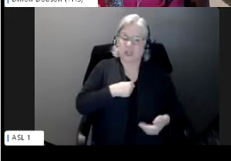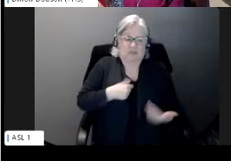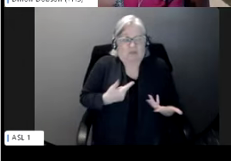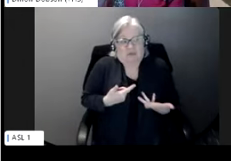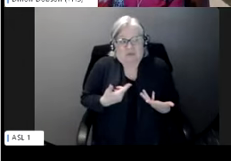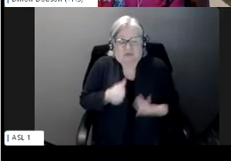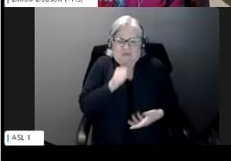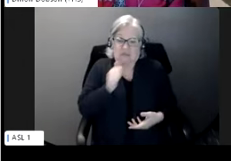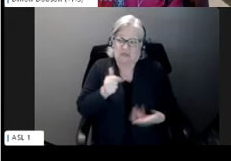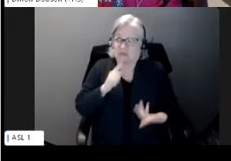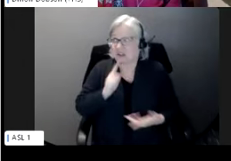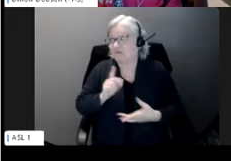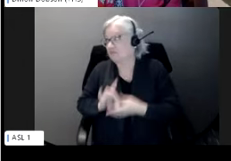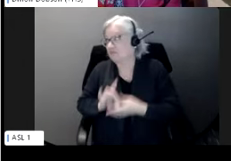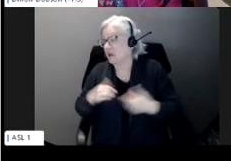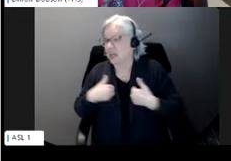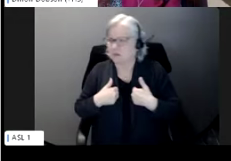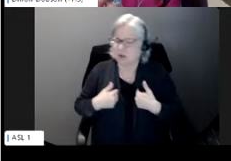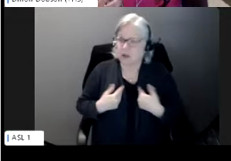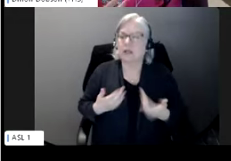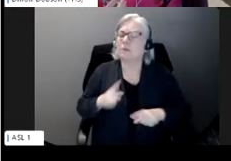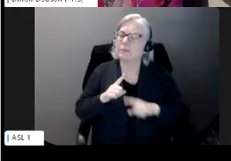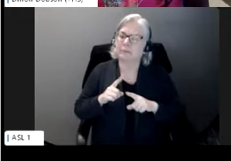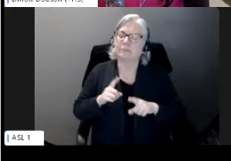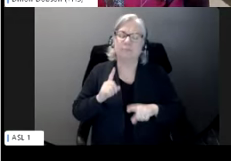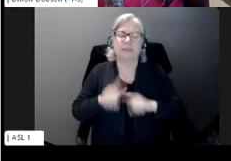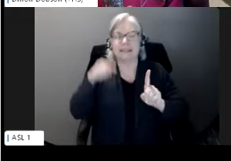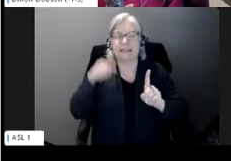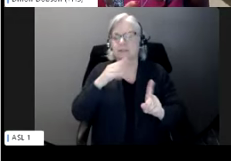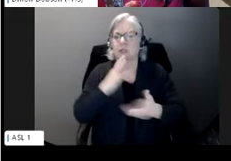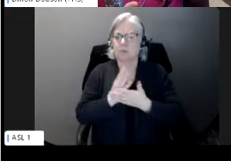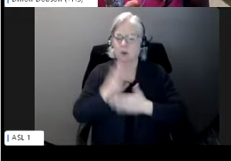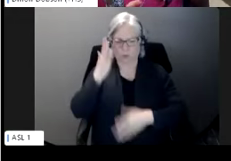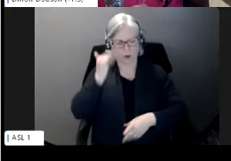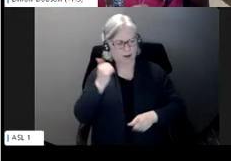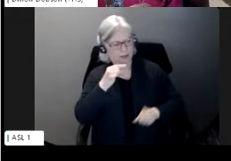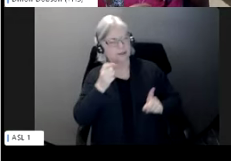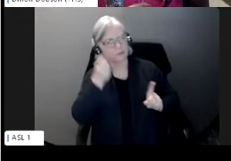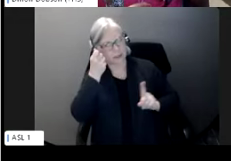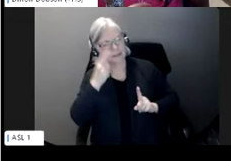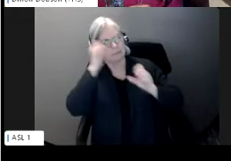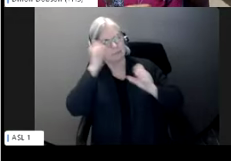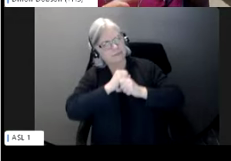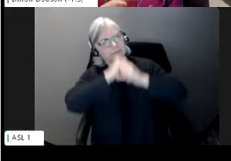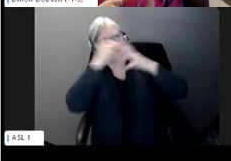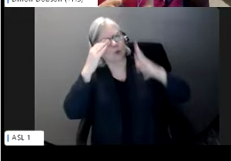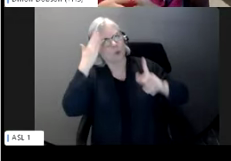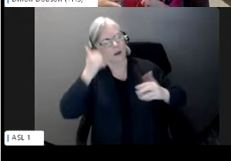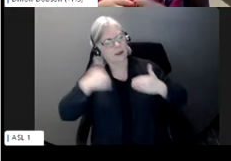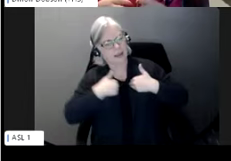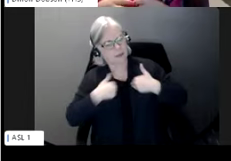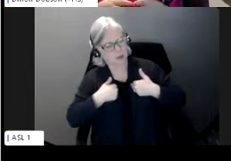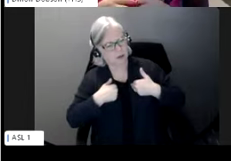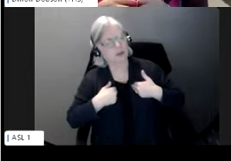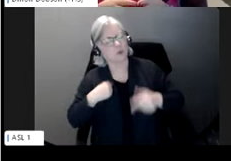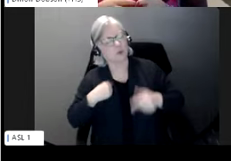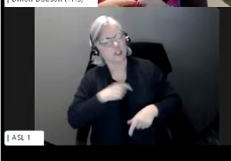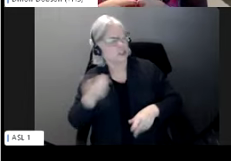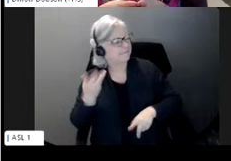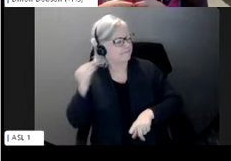in our work? Um, and ultimately, the reality is that whether or not we